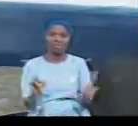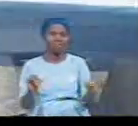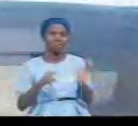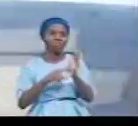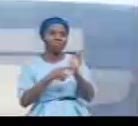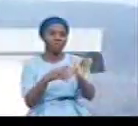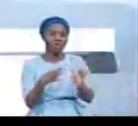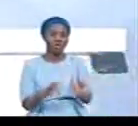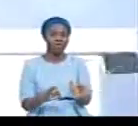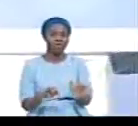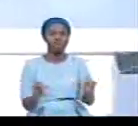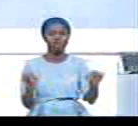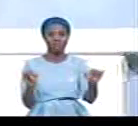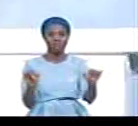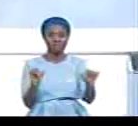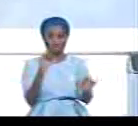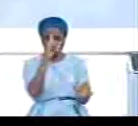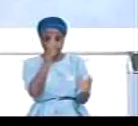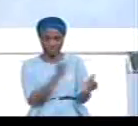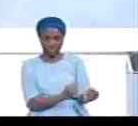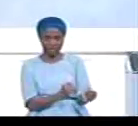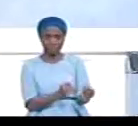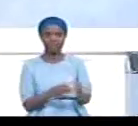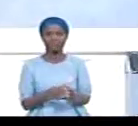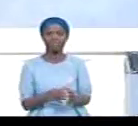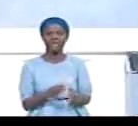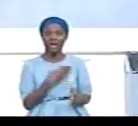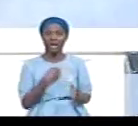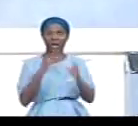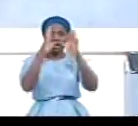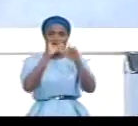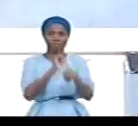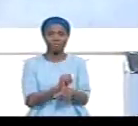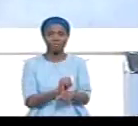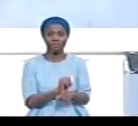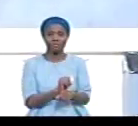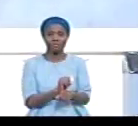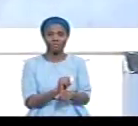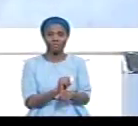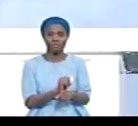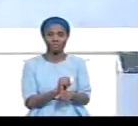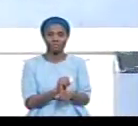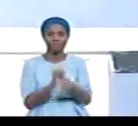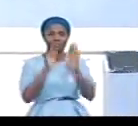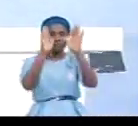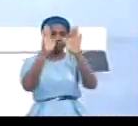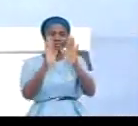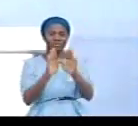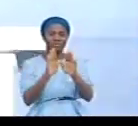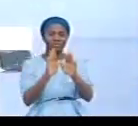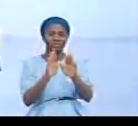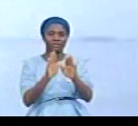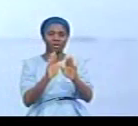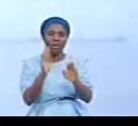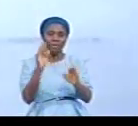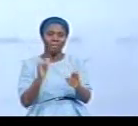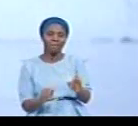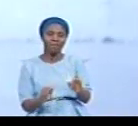miracles and wonders by sanctified ministers of faith. I